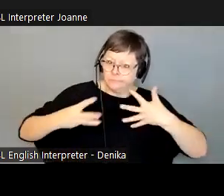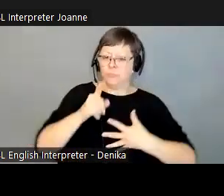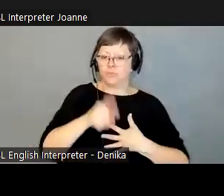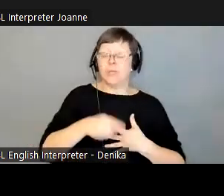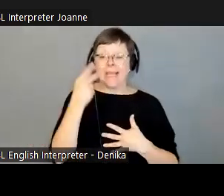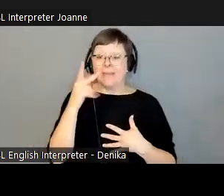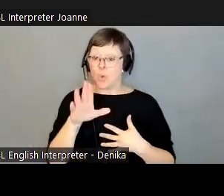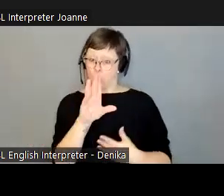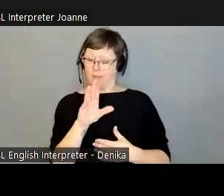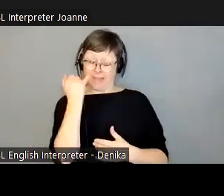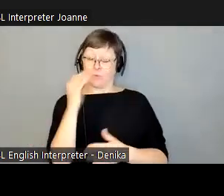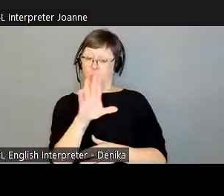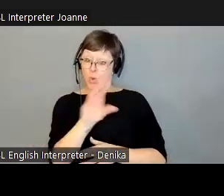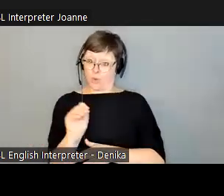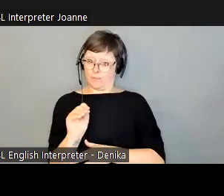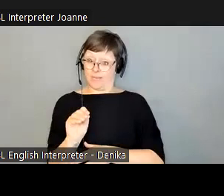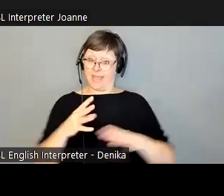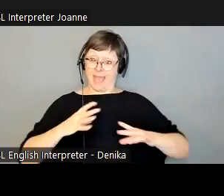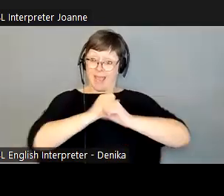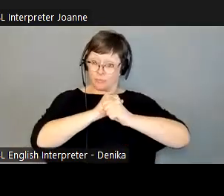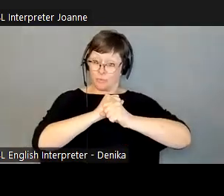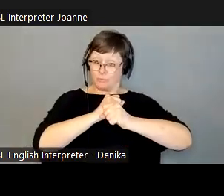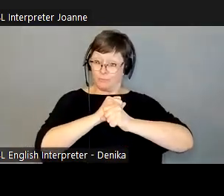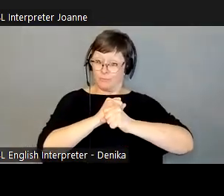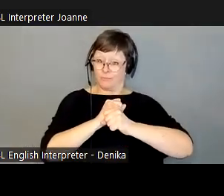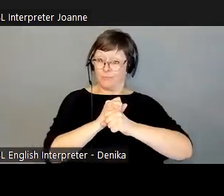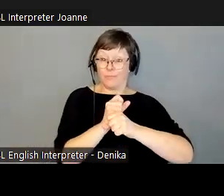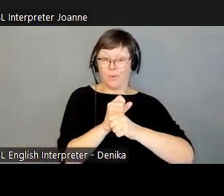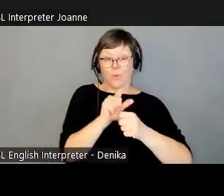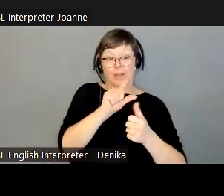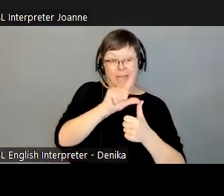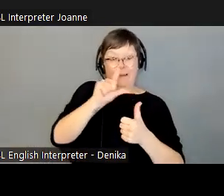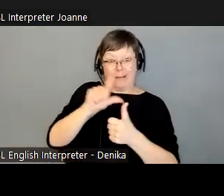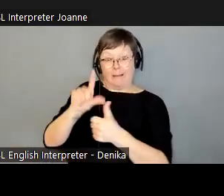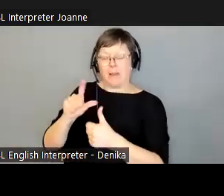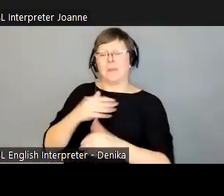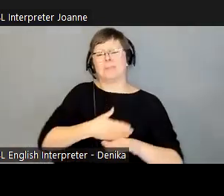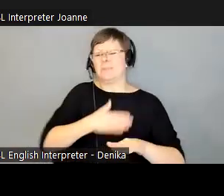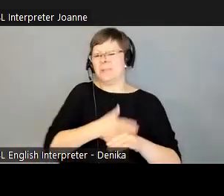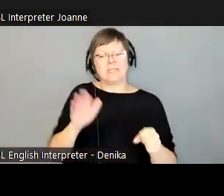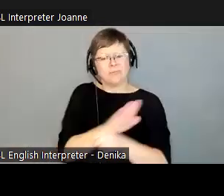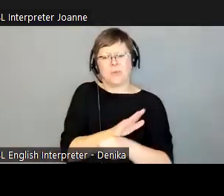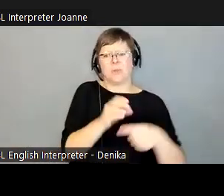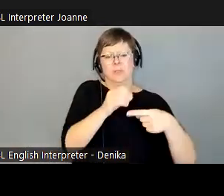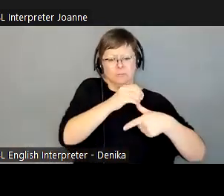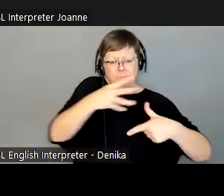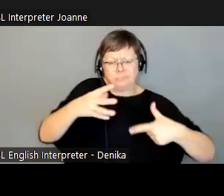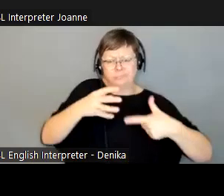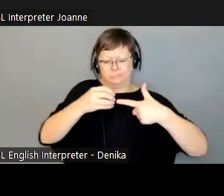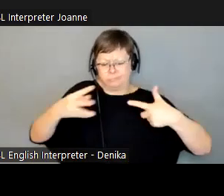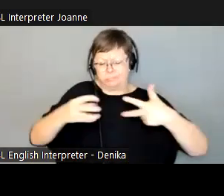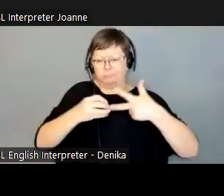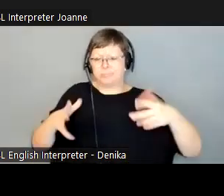acronym, please spell it out for everyone in your bio to make sure that it's accessible for